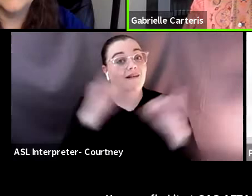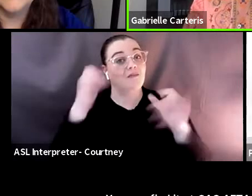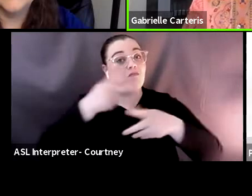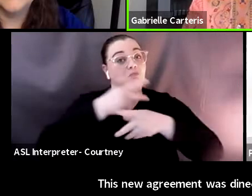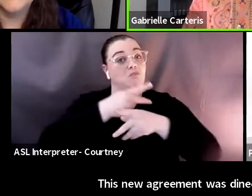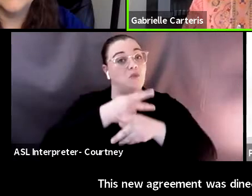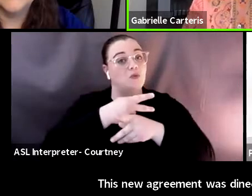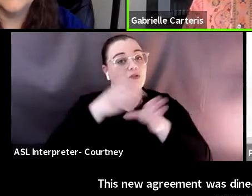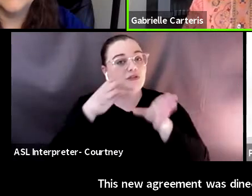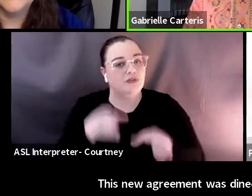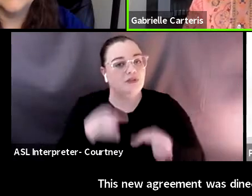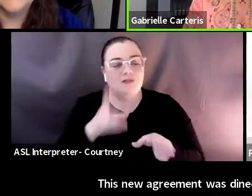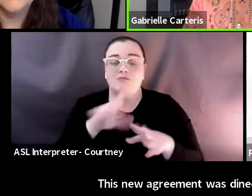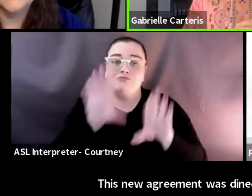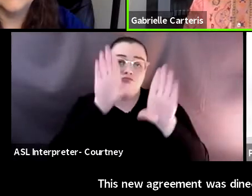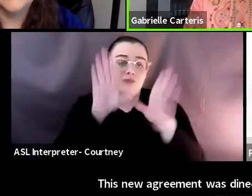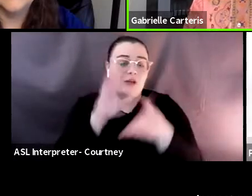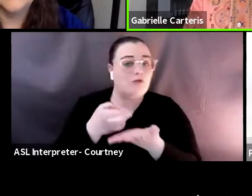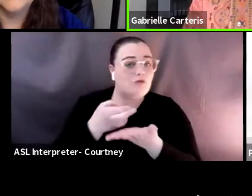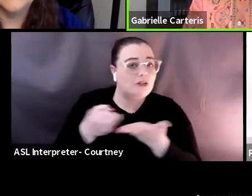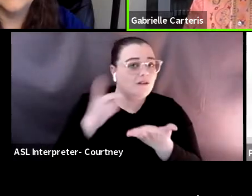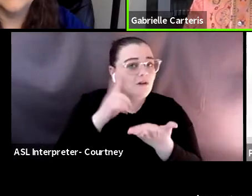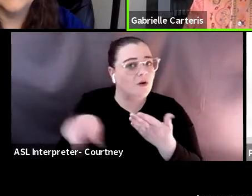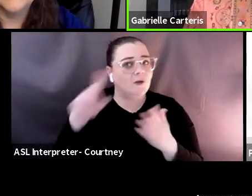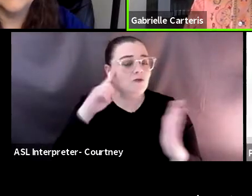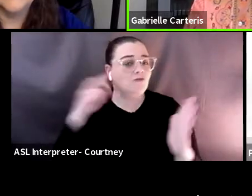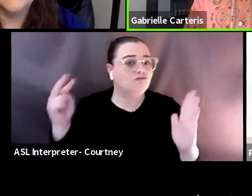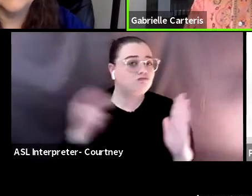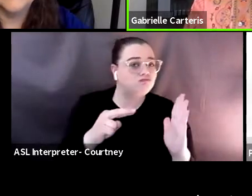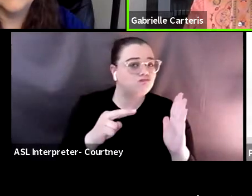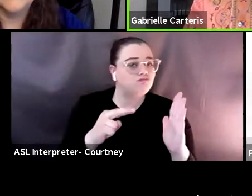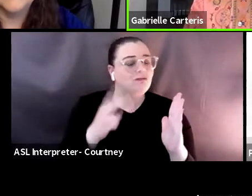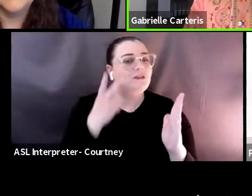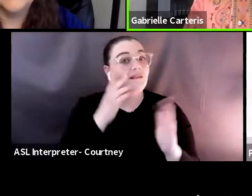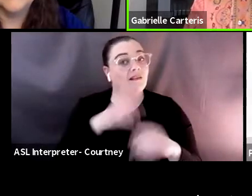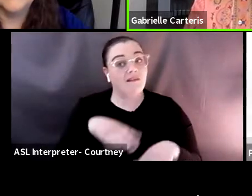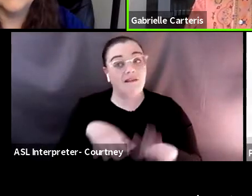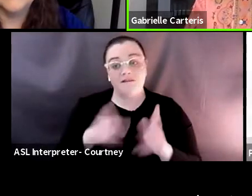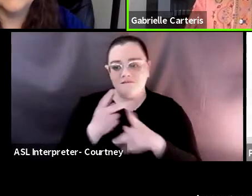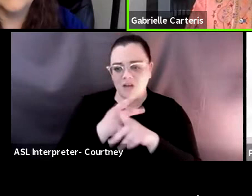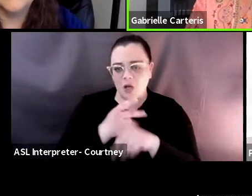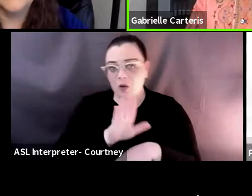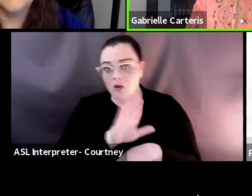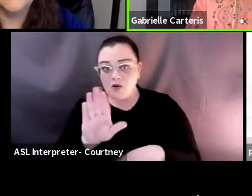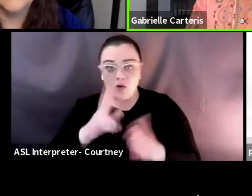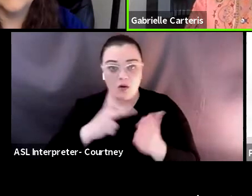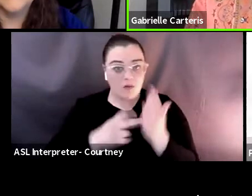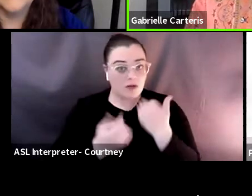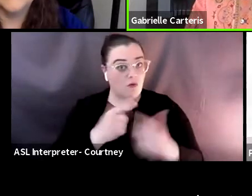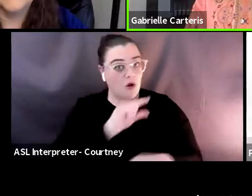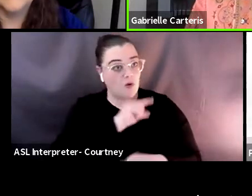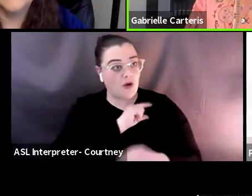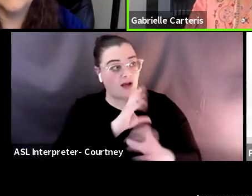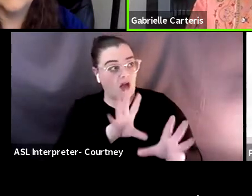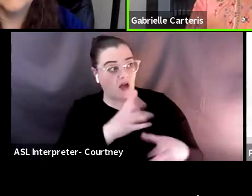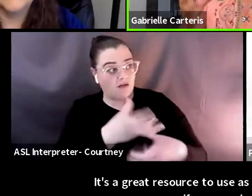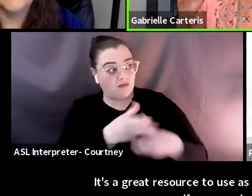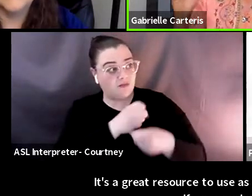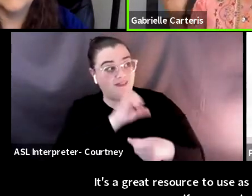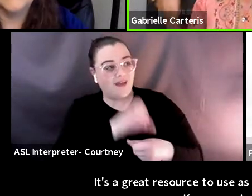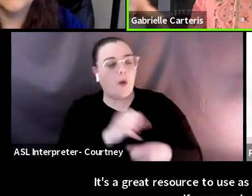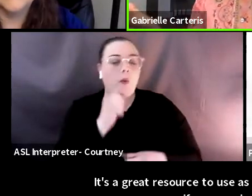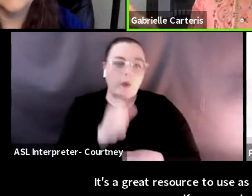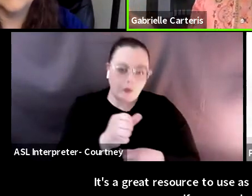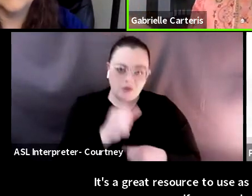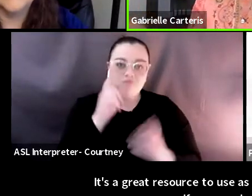It's a great resource to use as a reference and to find out if your project qualifies. So with that said, we have